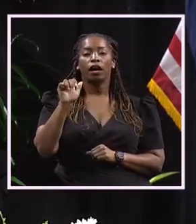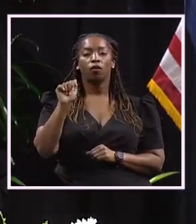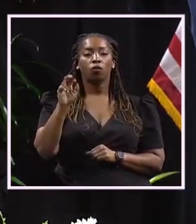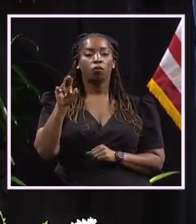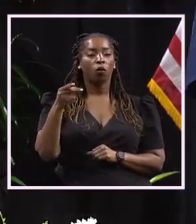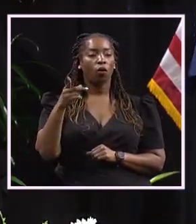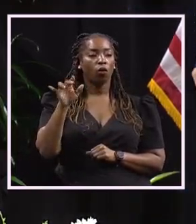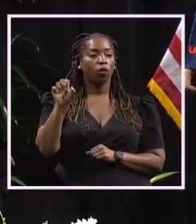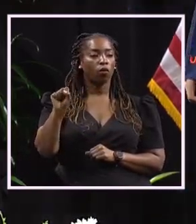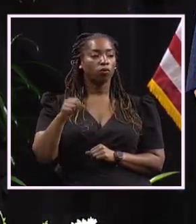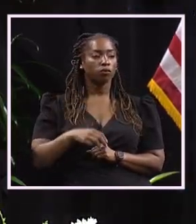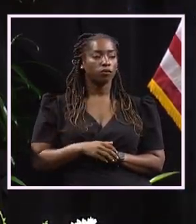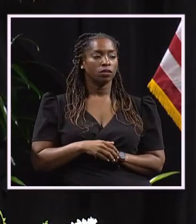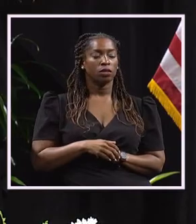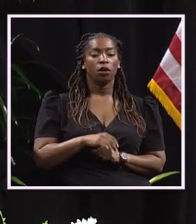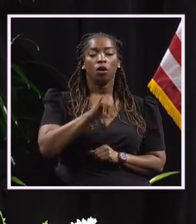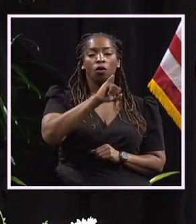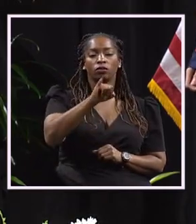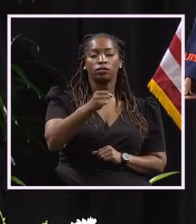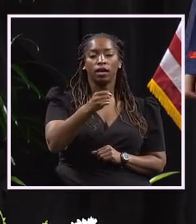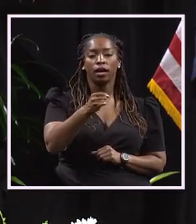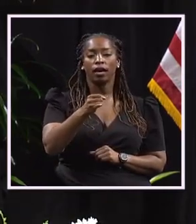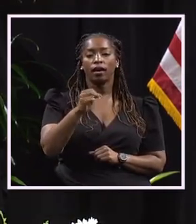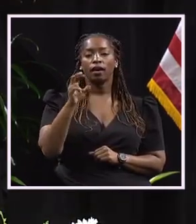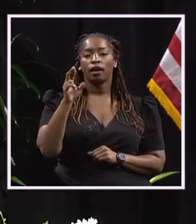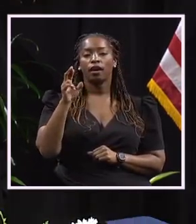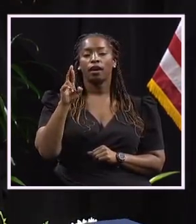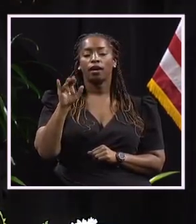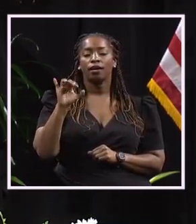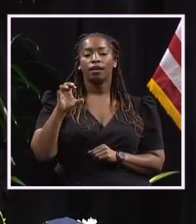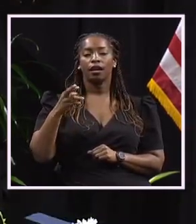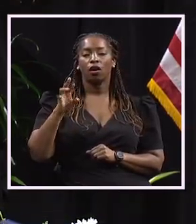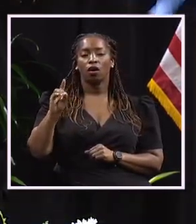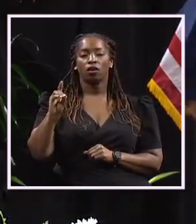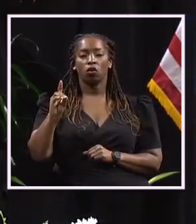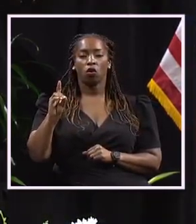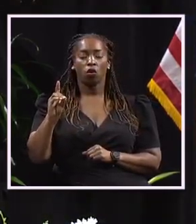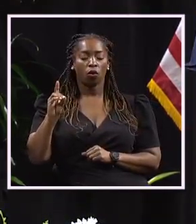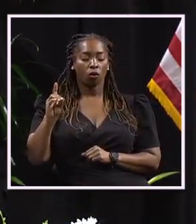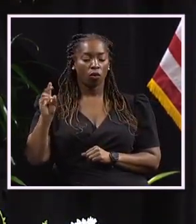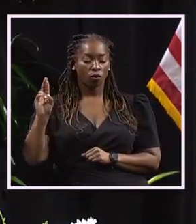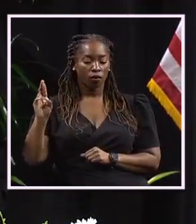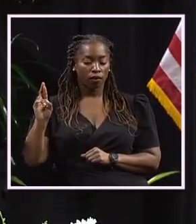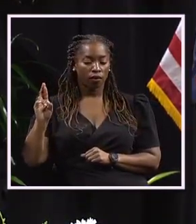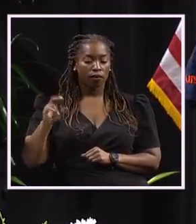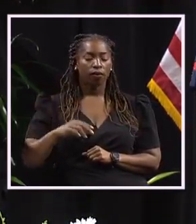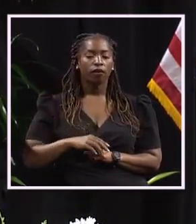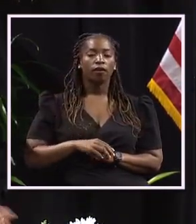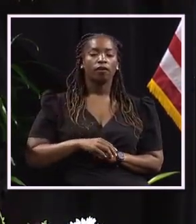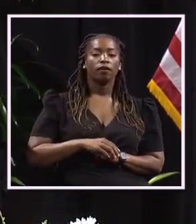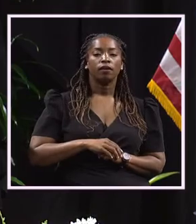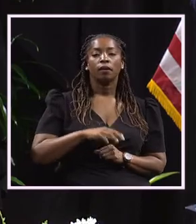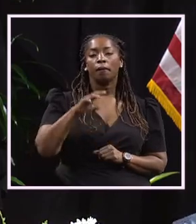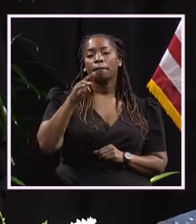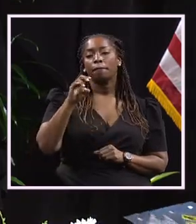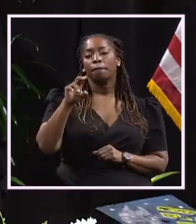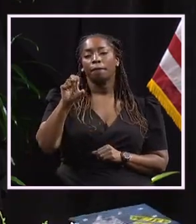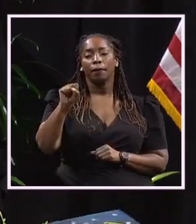Jose Ricardo Reyes, Hansel Ryan Mendez, Jules Braden